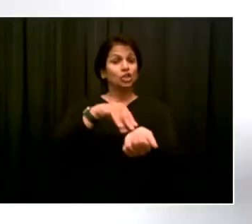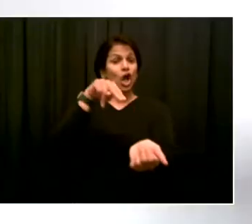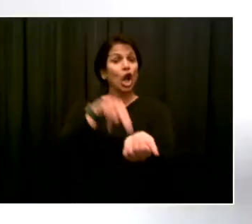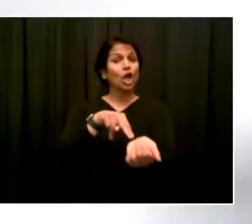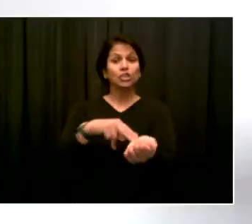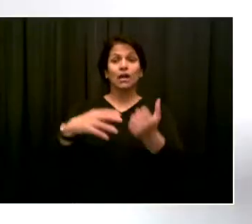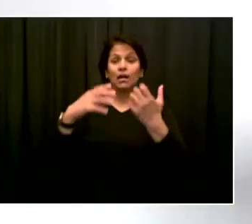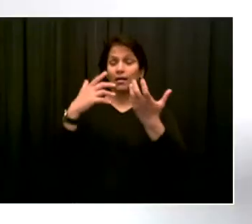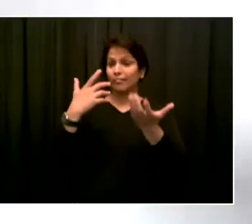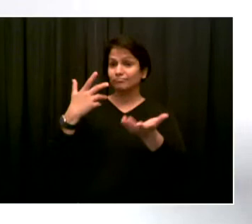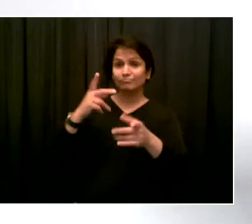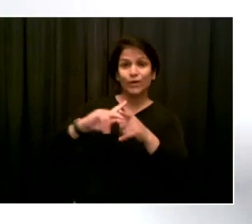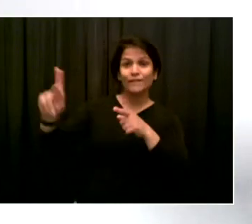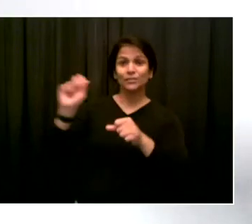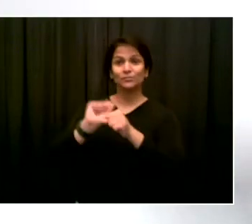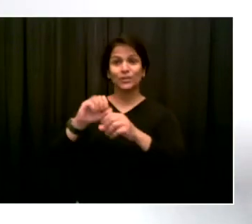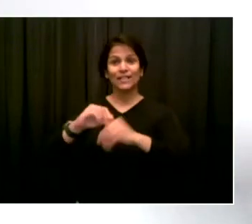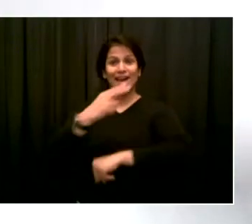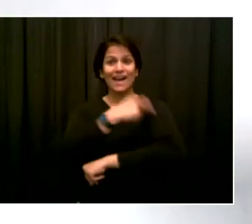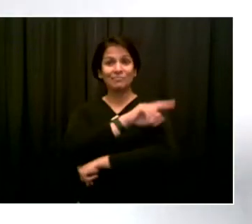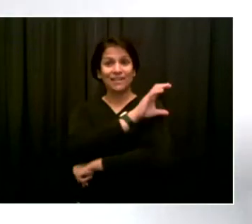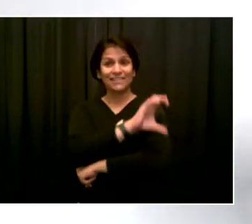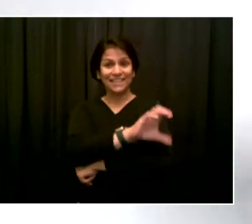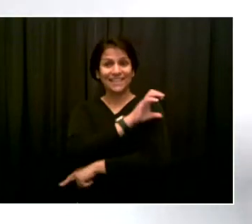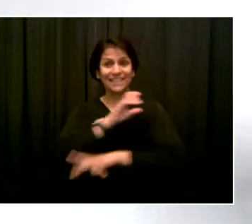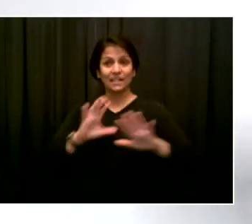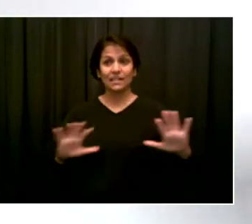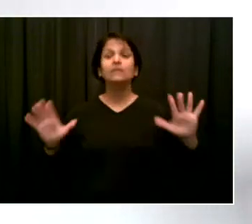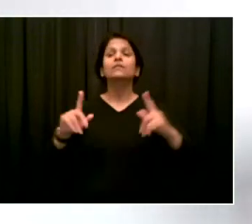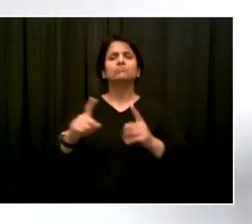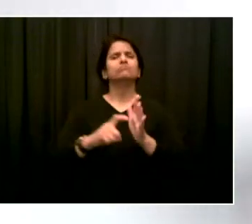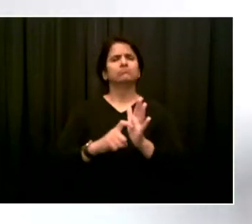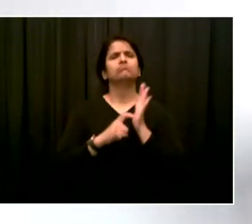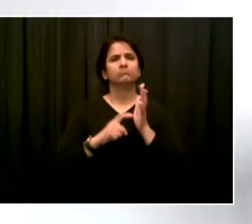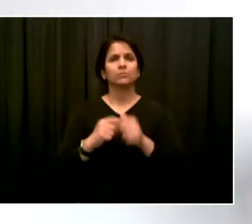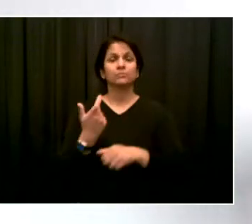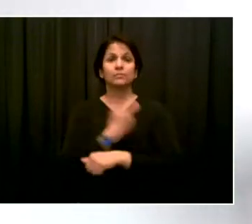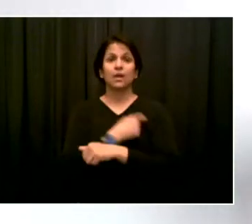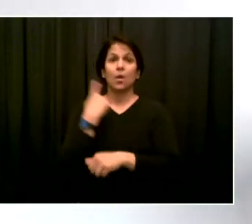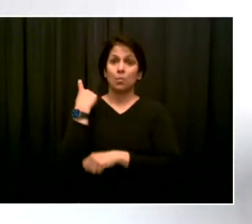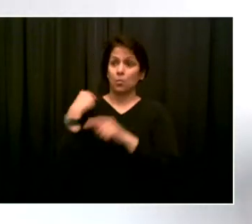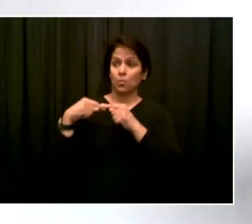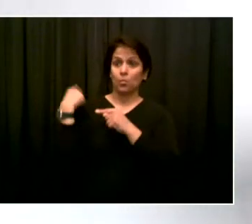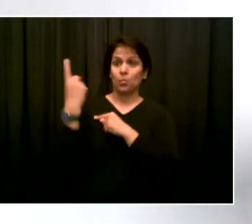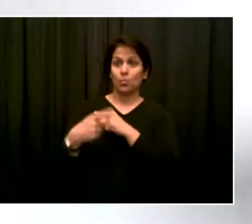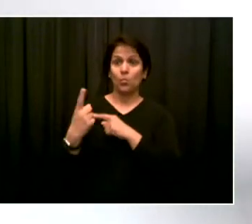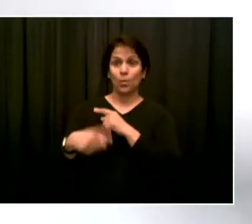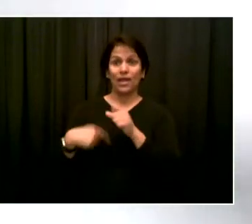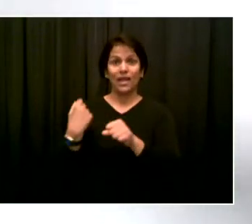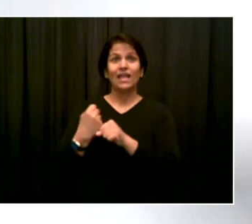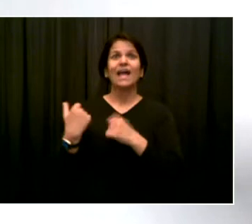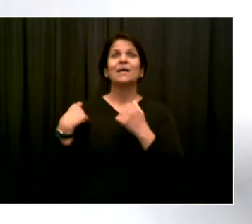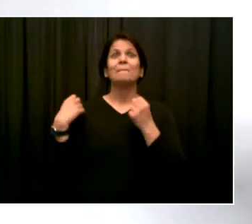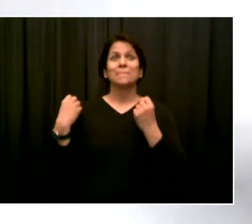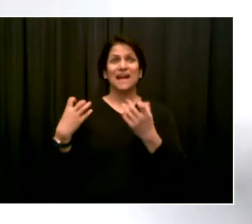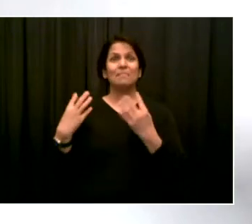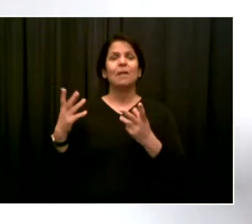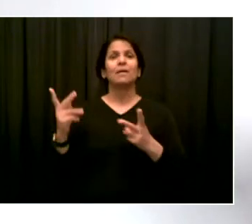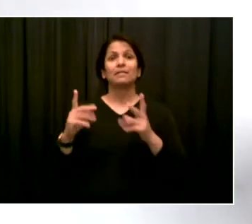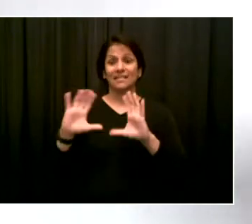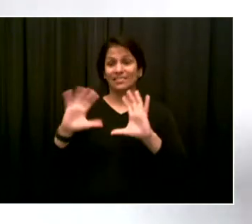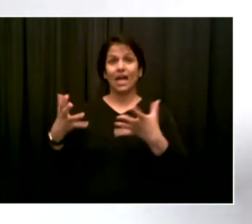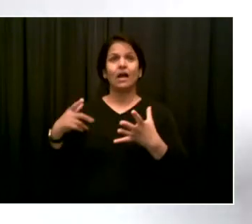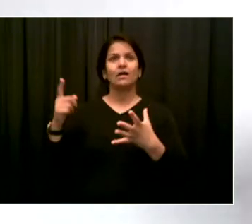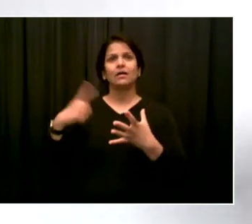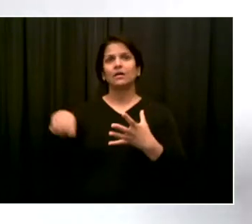went through over the last year, the level of trauma that people experience, how in order to go